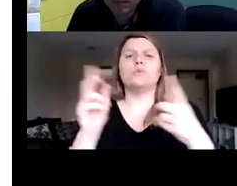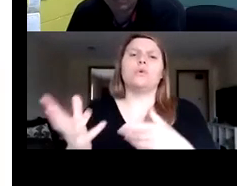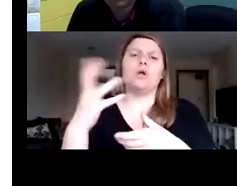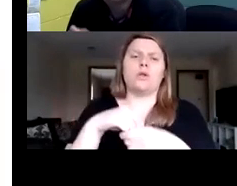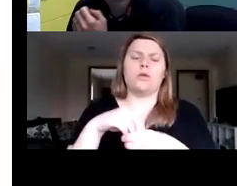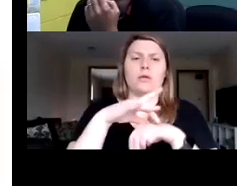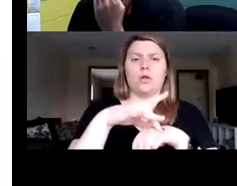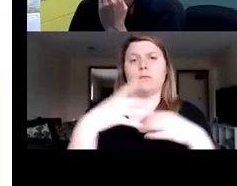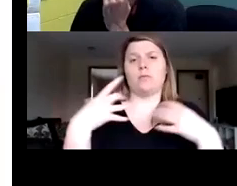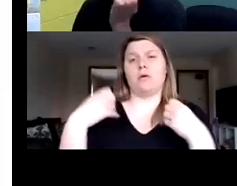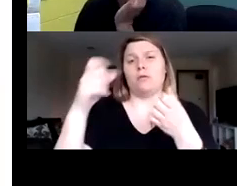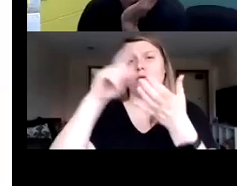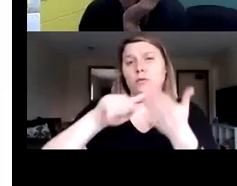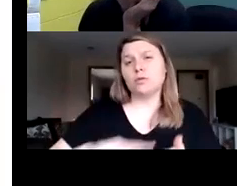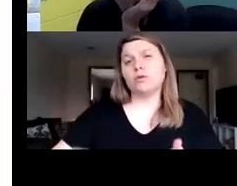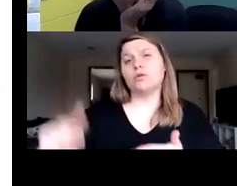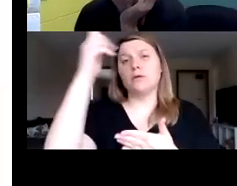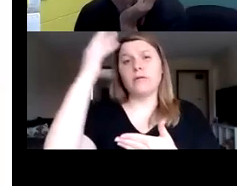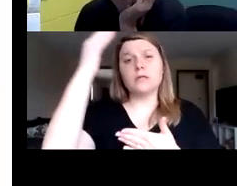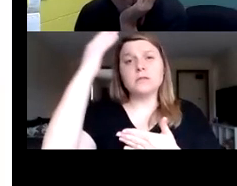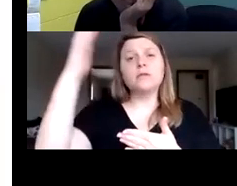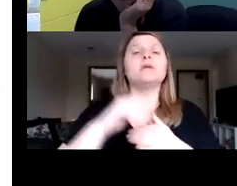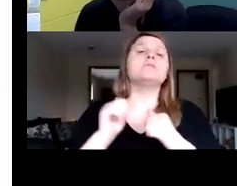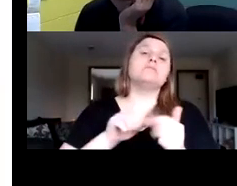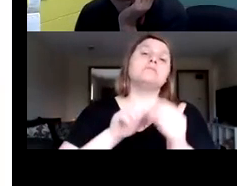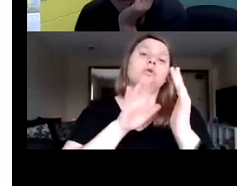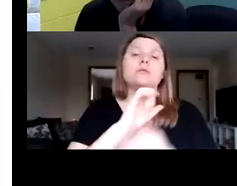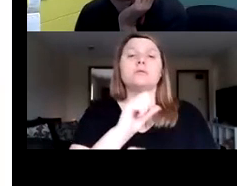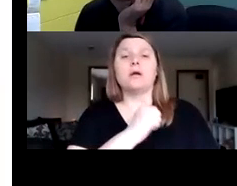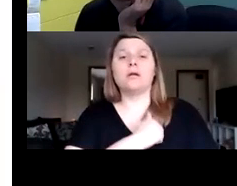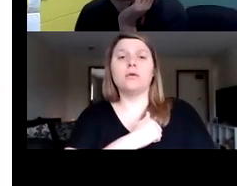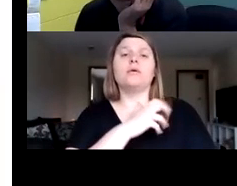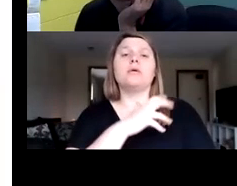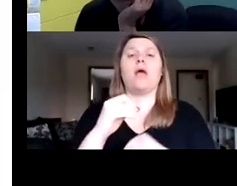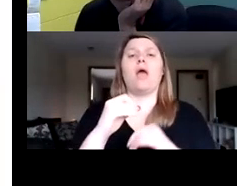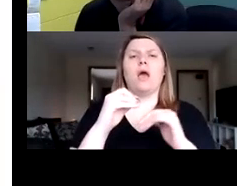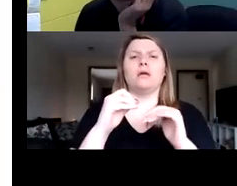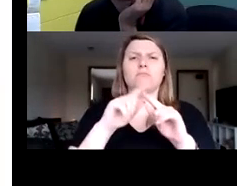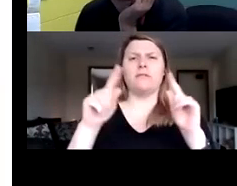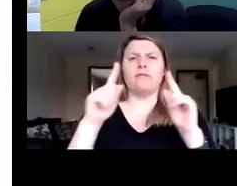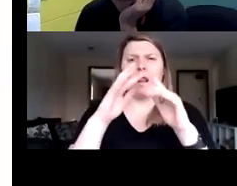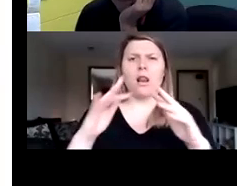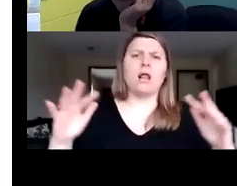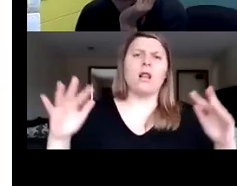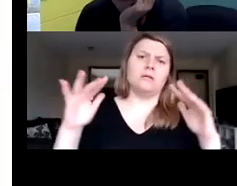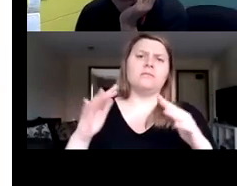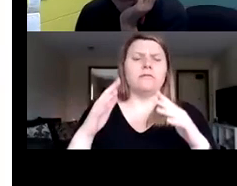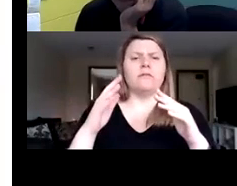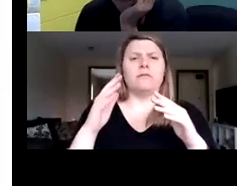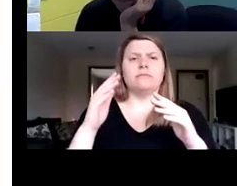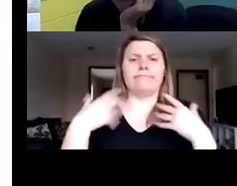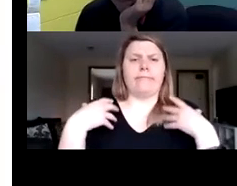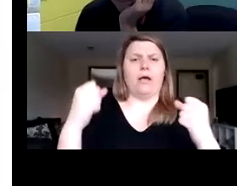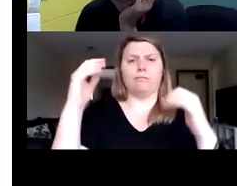health research, philosophy, approaches, attitudes, and the varied efforts in areas of health disparities,